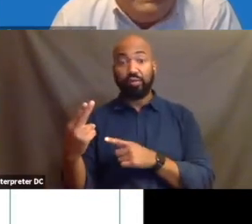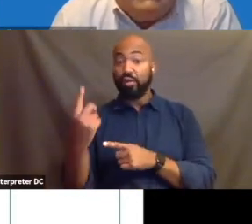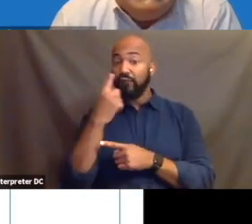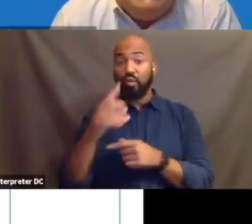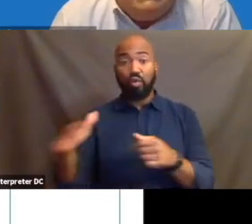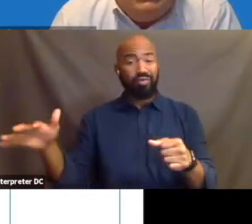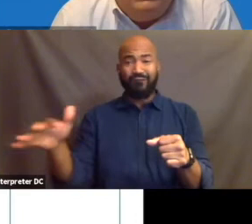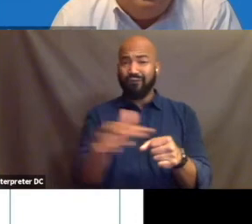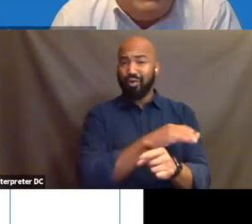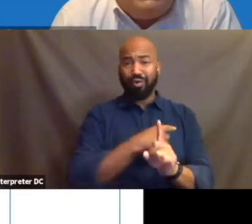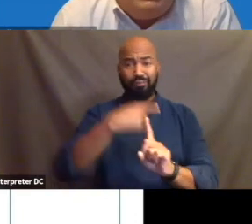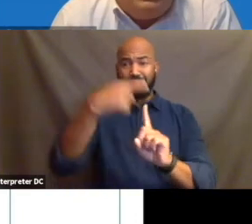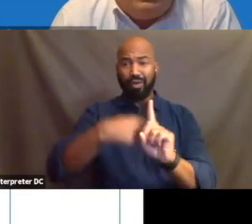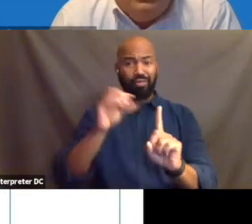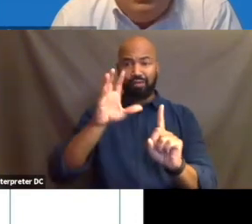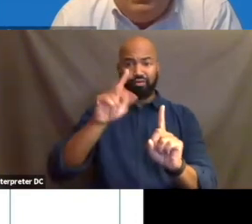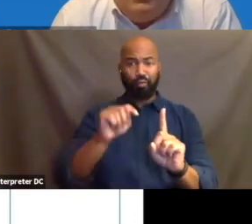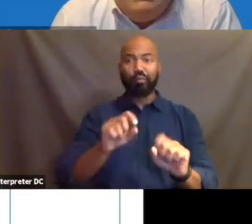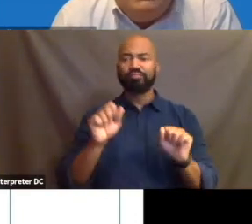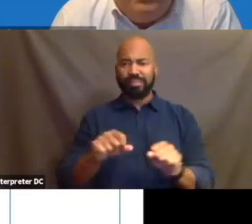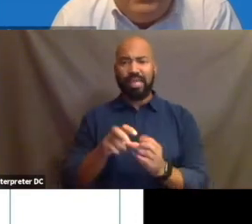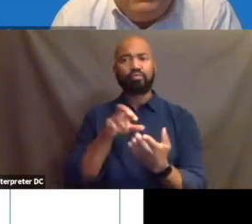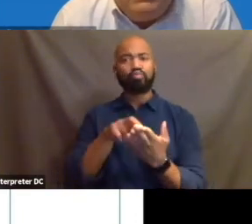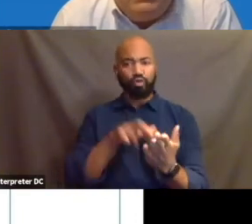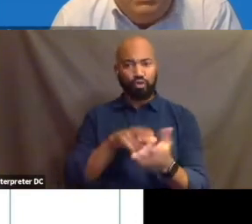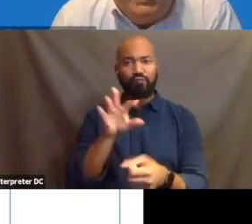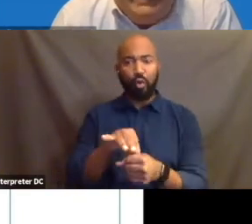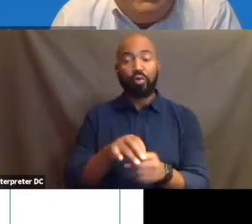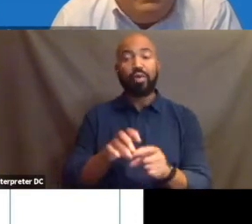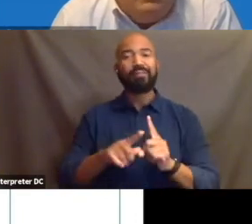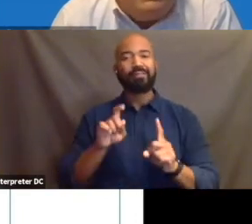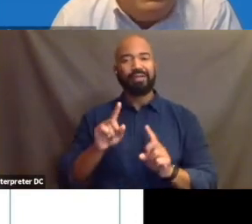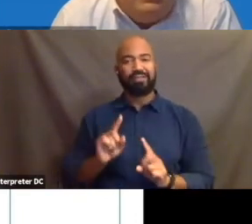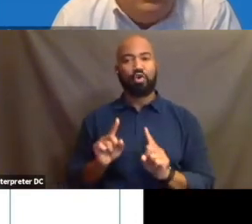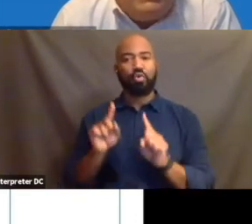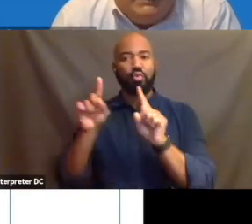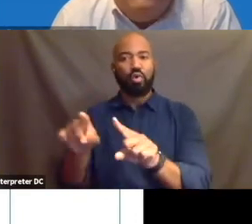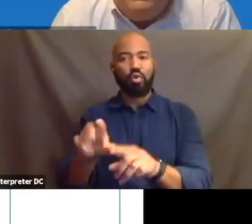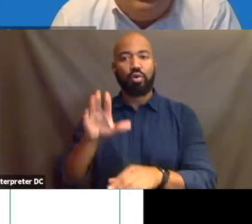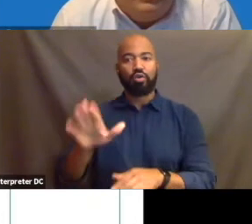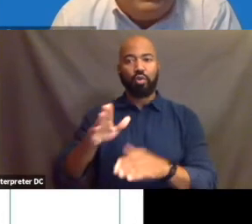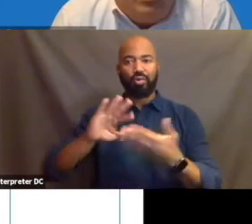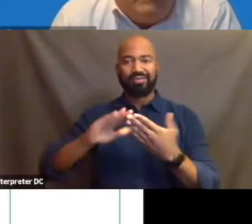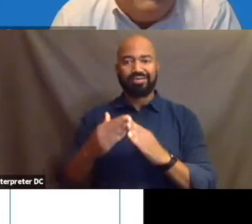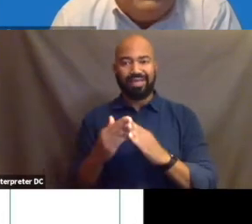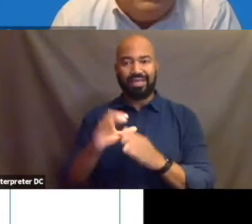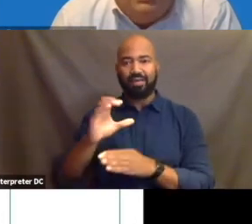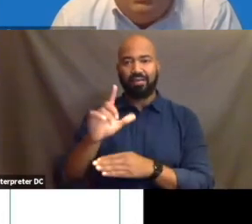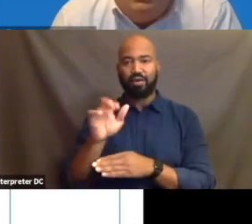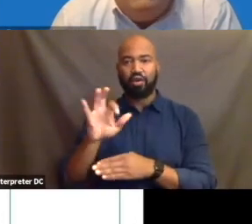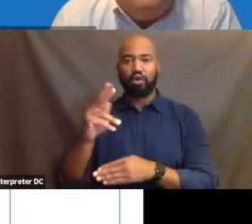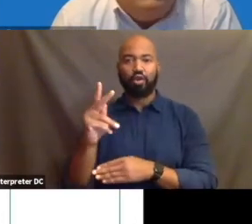you can continue to register in person at your city or town's clerk's